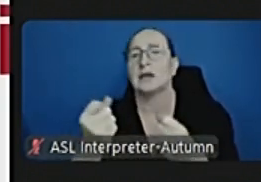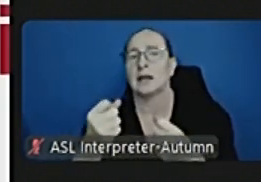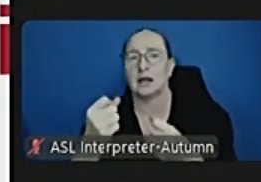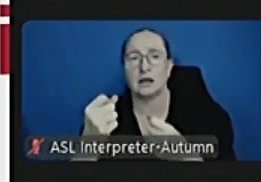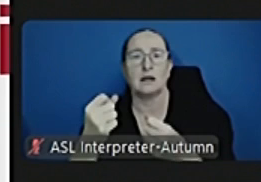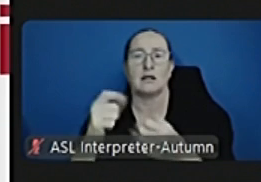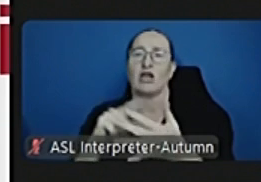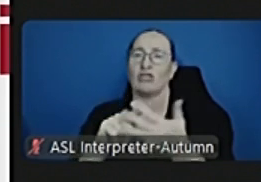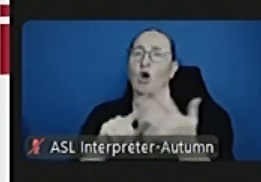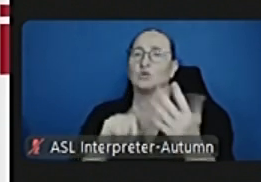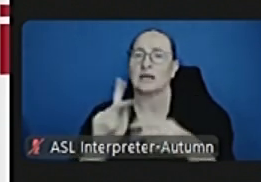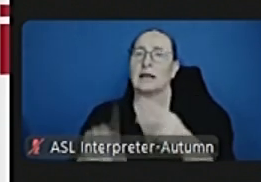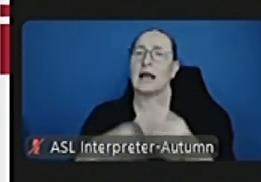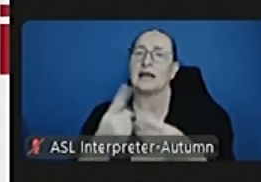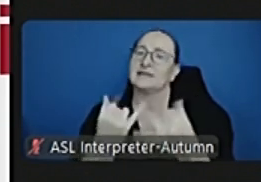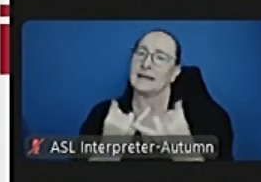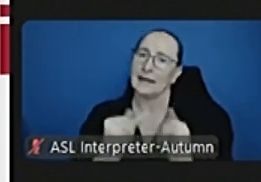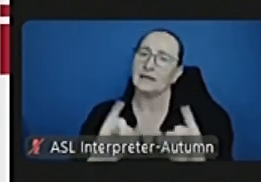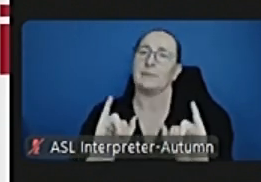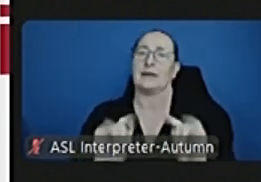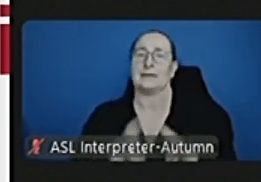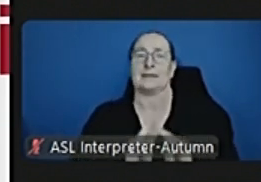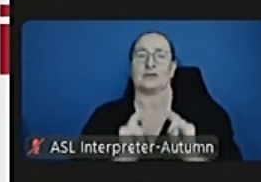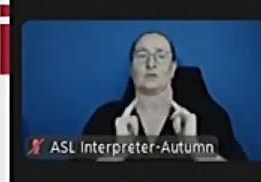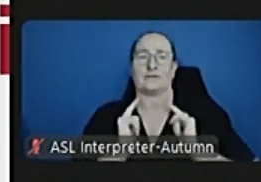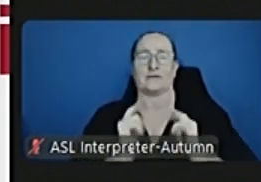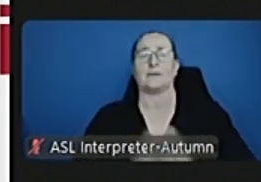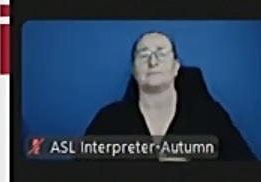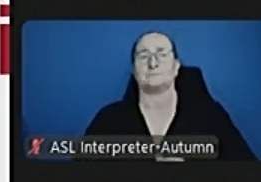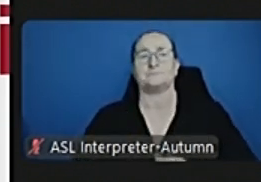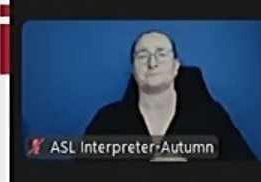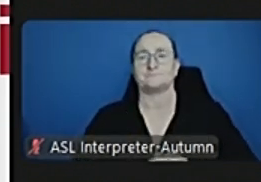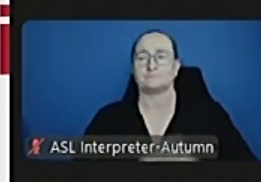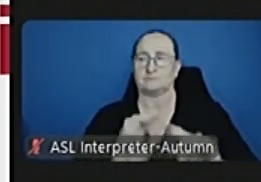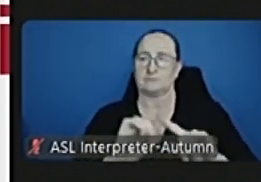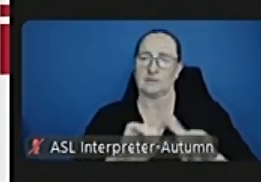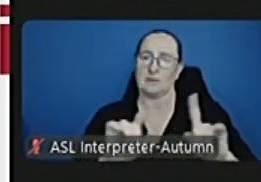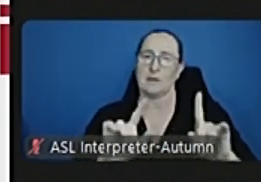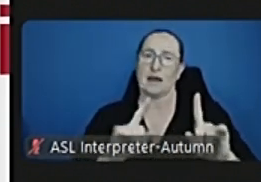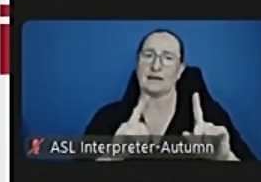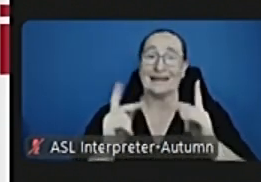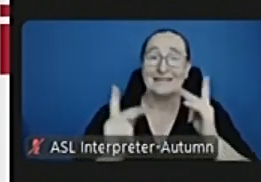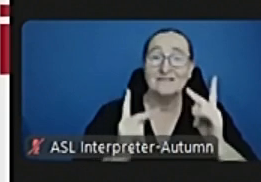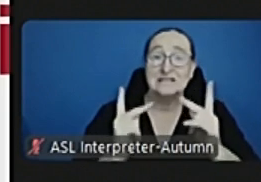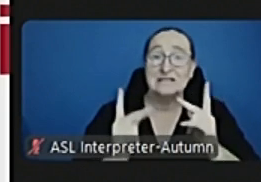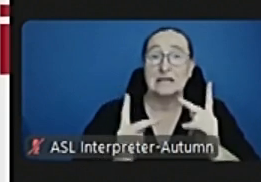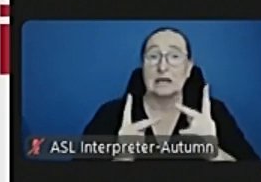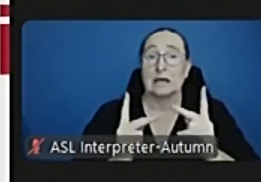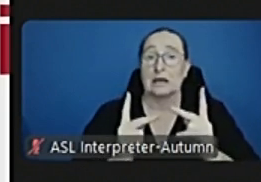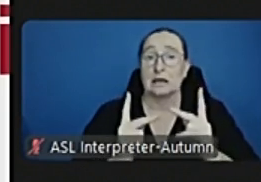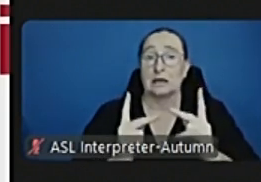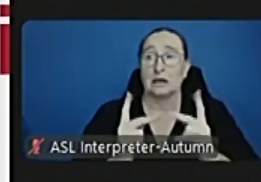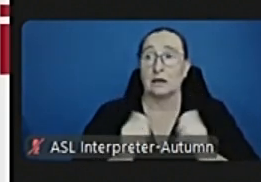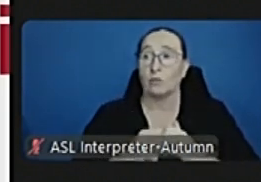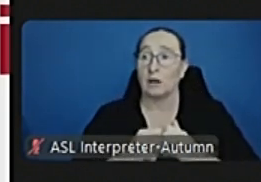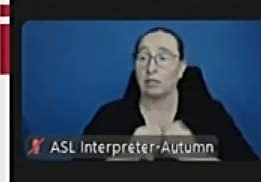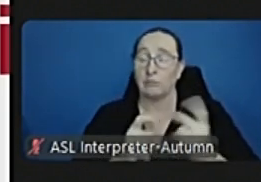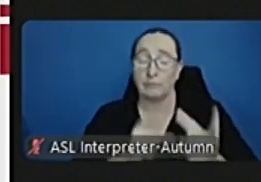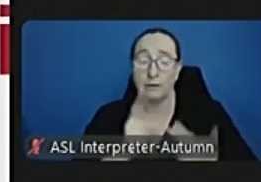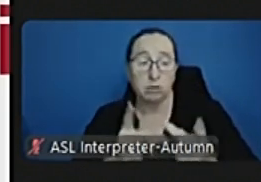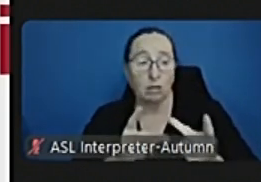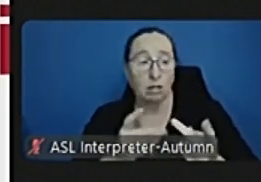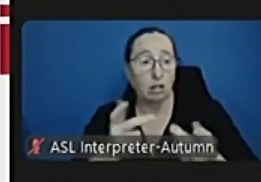need to do independently to live. But in visiting with folks, the